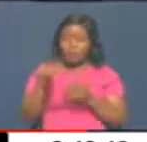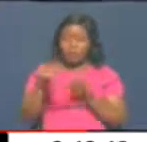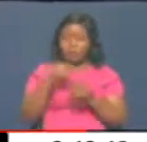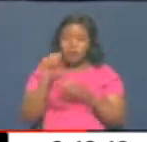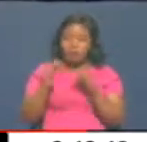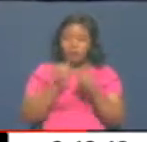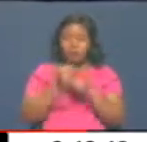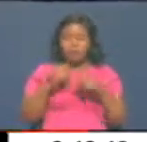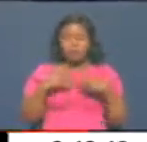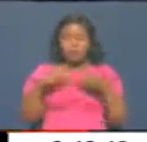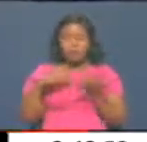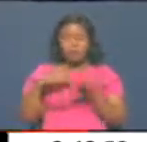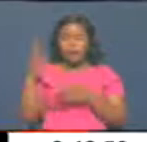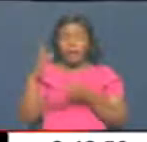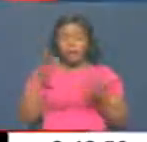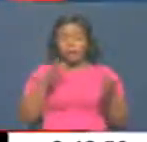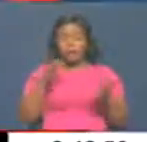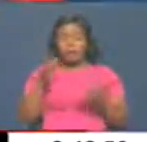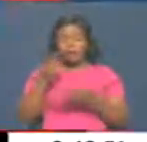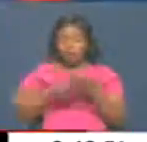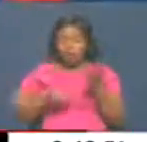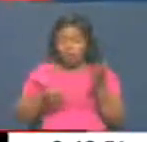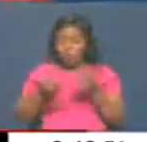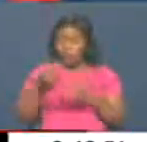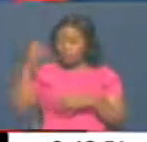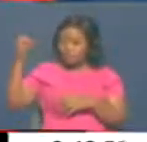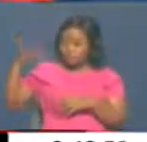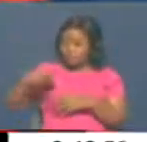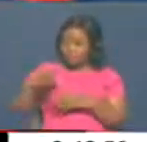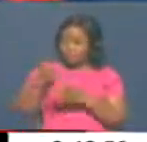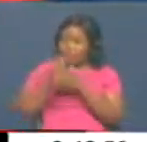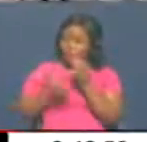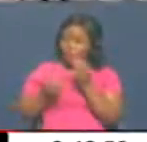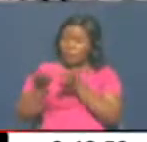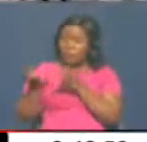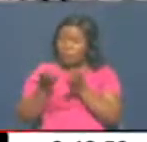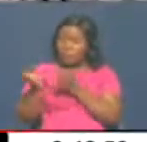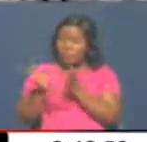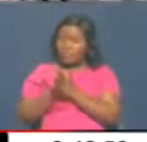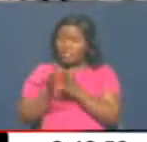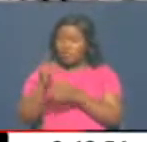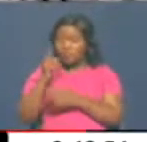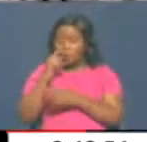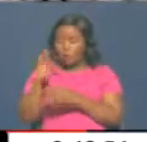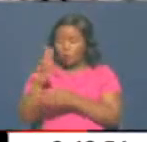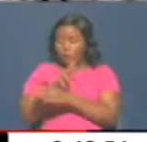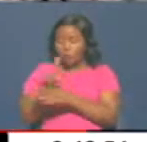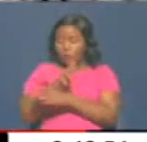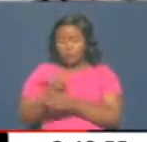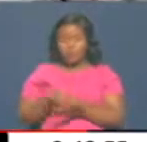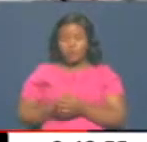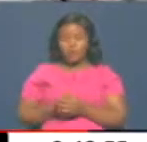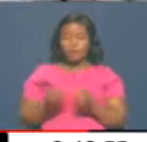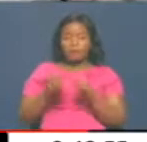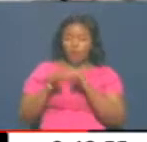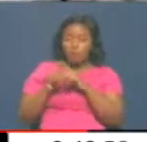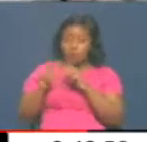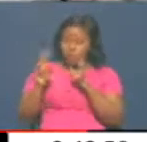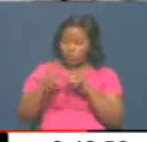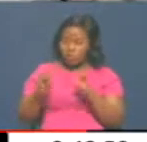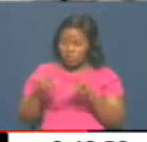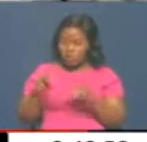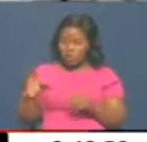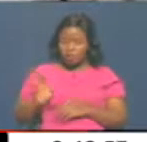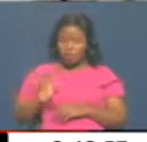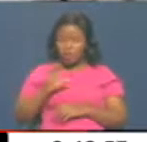cost of electricity for both individual consumers and businesses. The key findings of the John Ngumi-led task force include